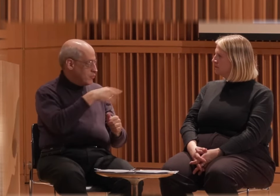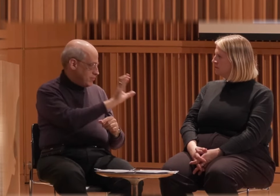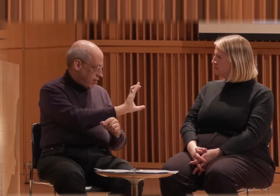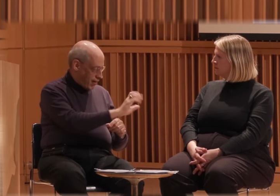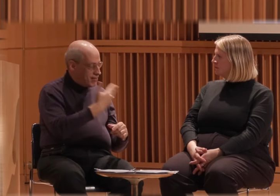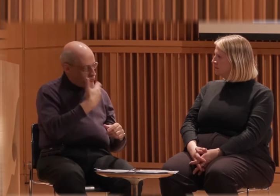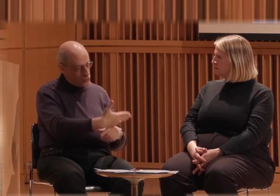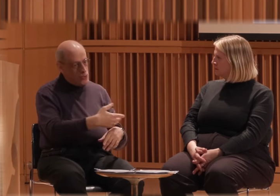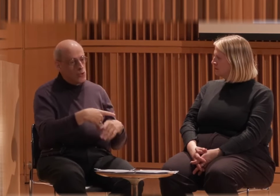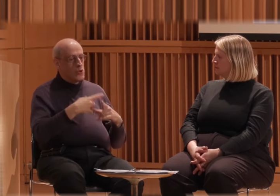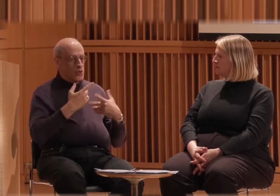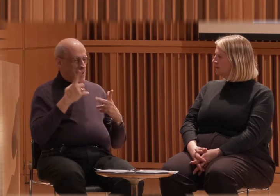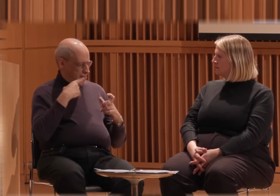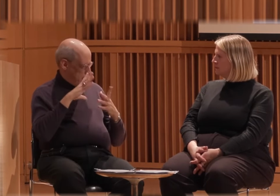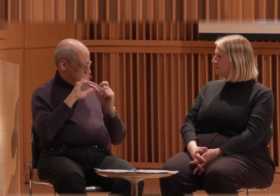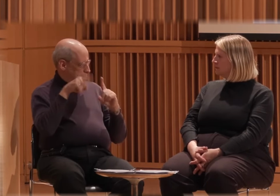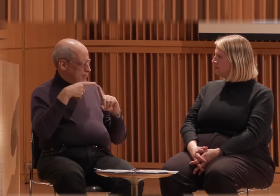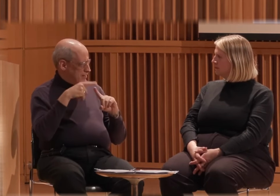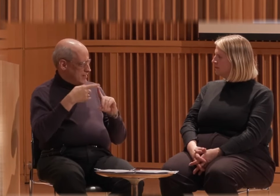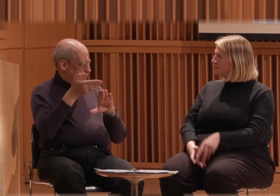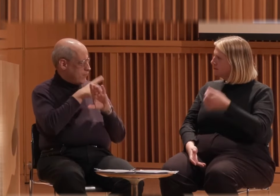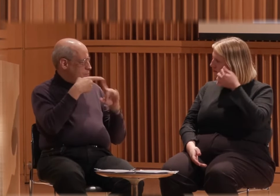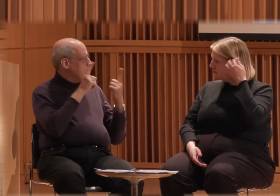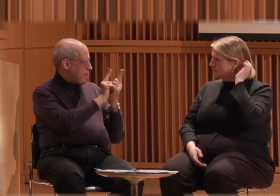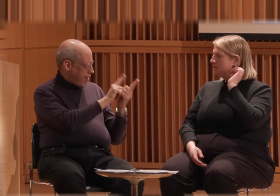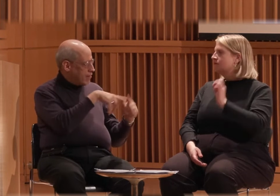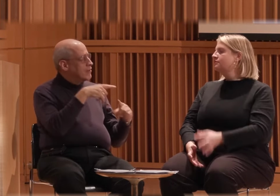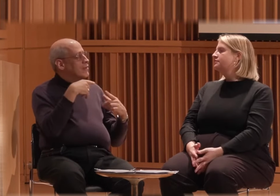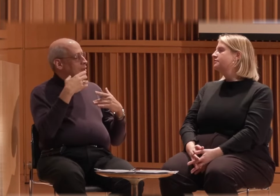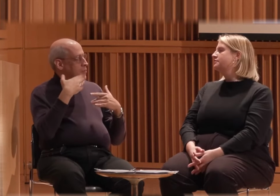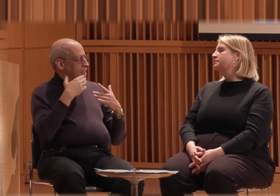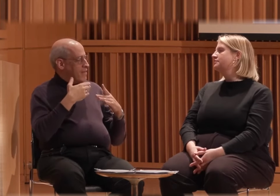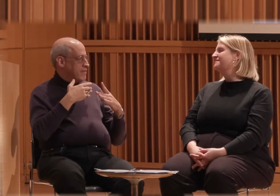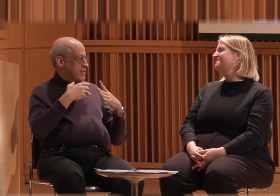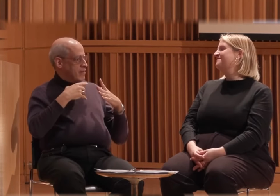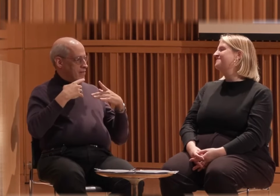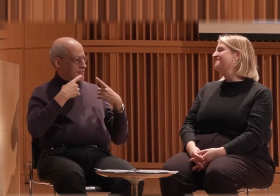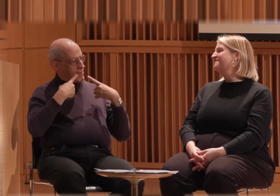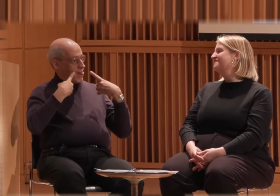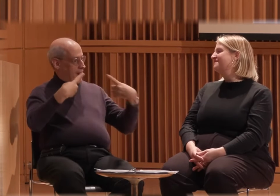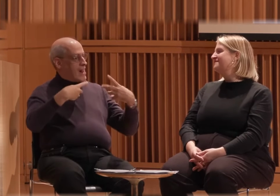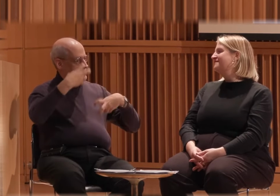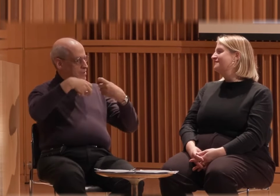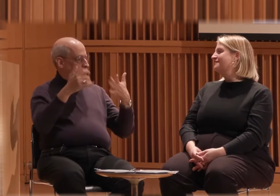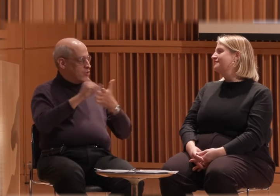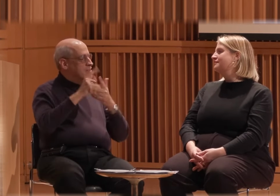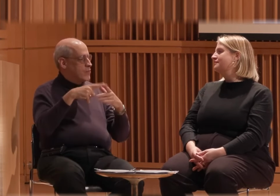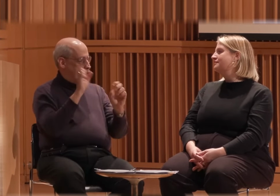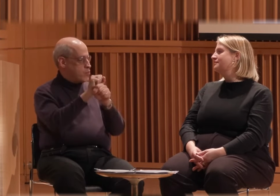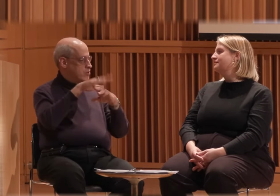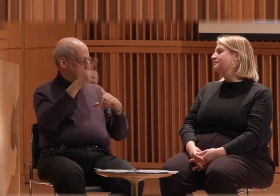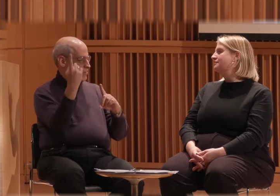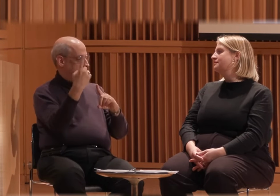have, I think we were talking about this a little earlier when we met, we had like the classic New York City problem where there's somebody who works on something